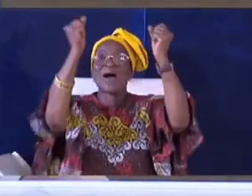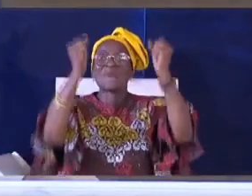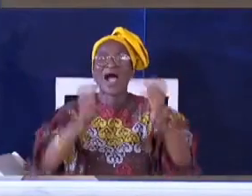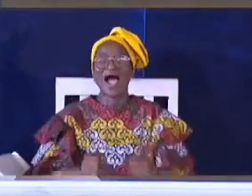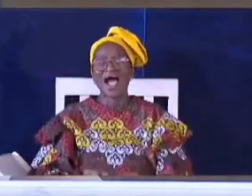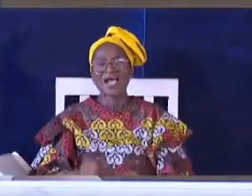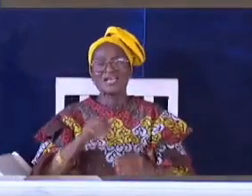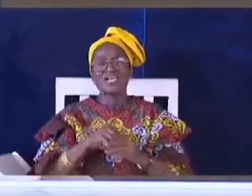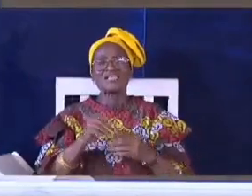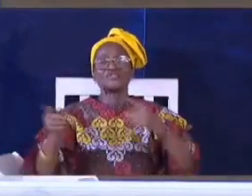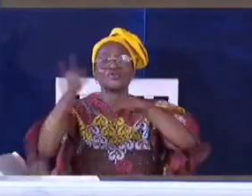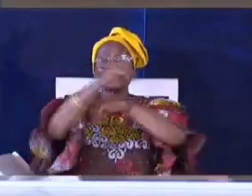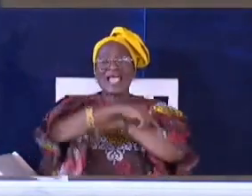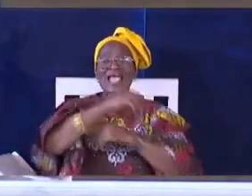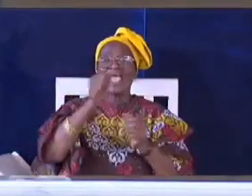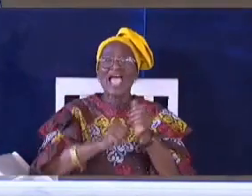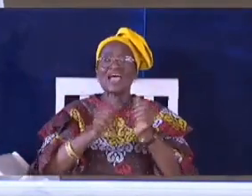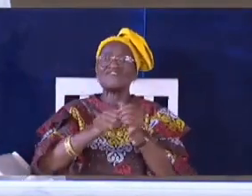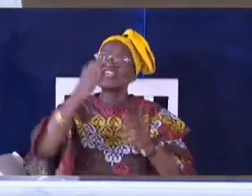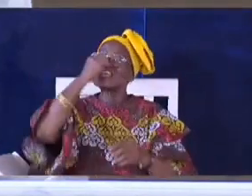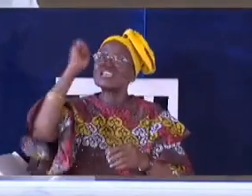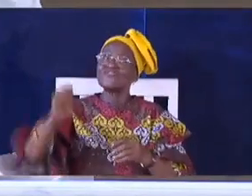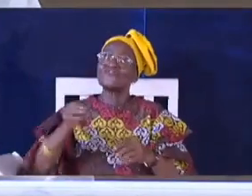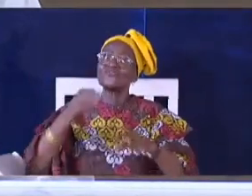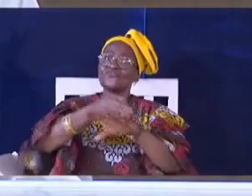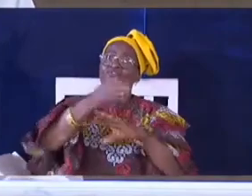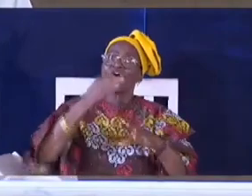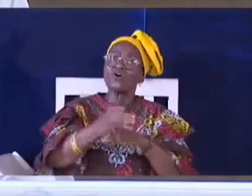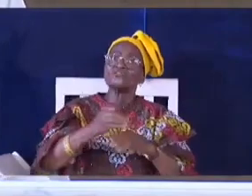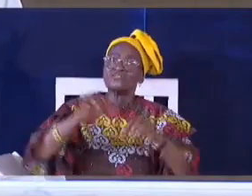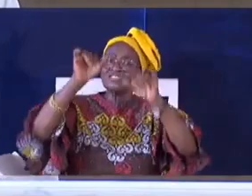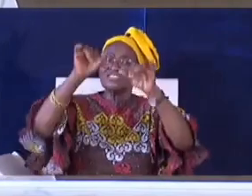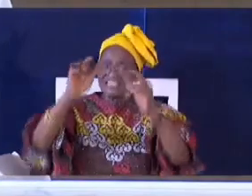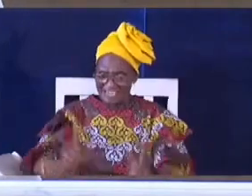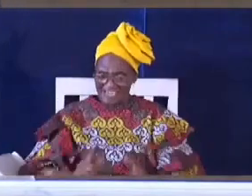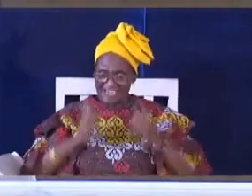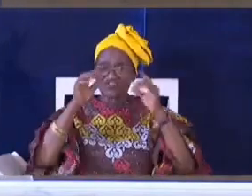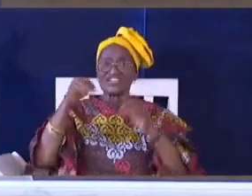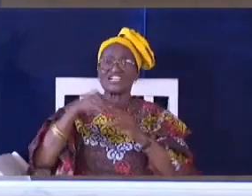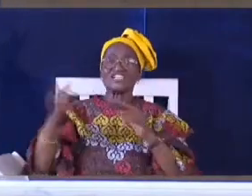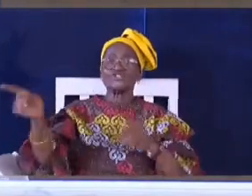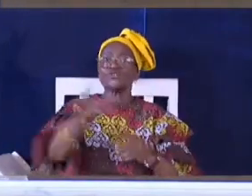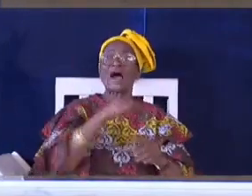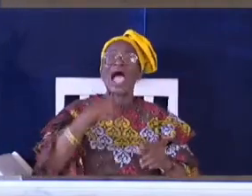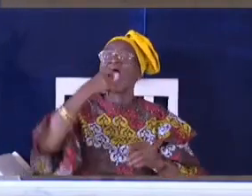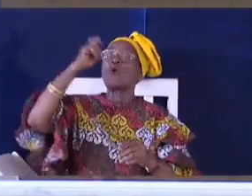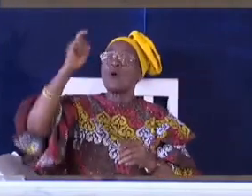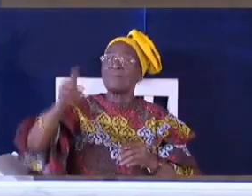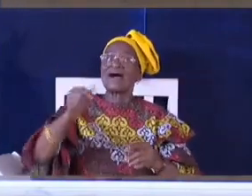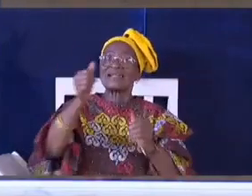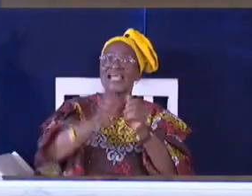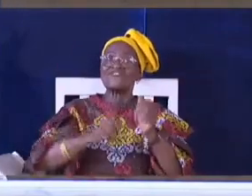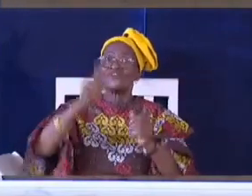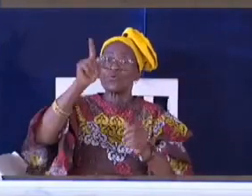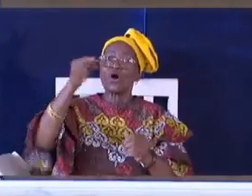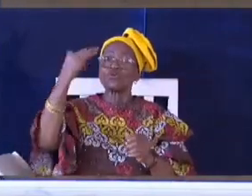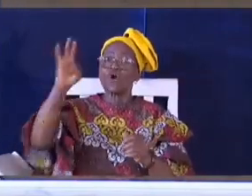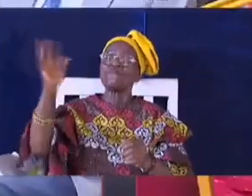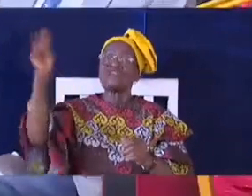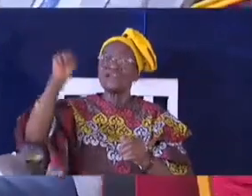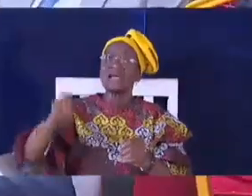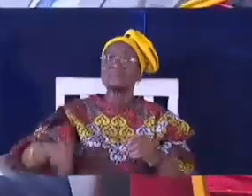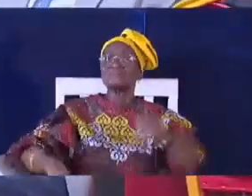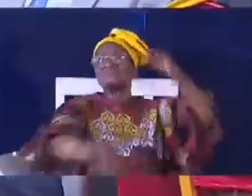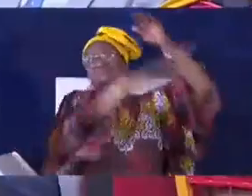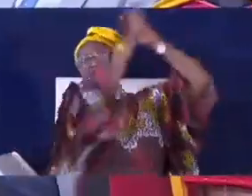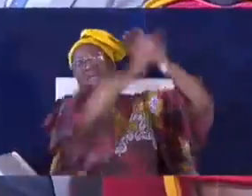And today, every evil force dwelling in you, I command every one of them, get out